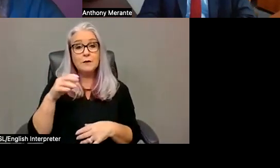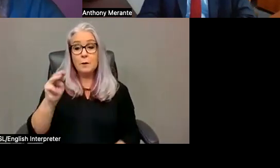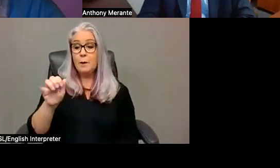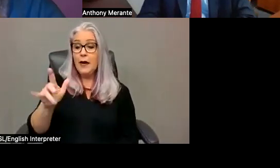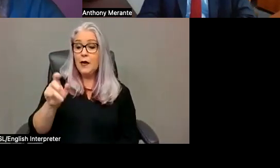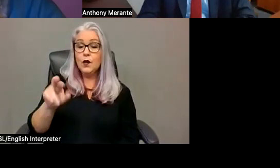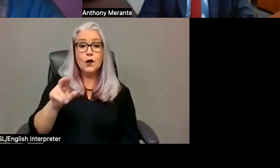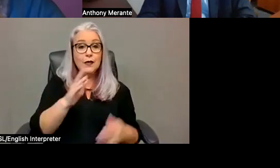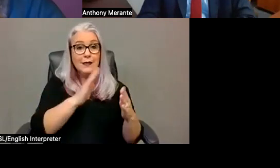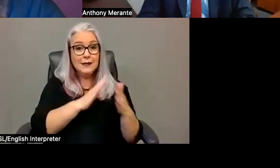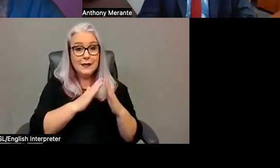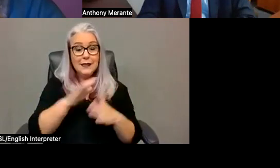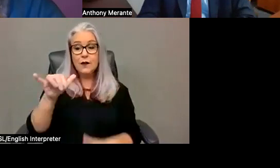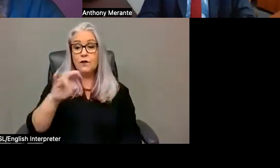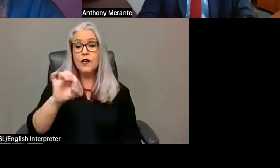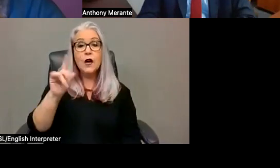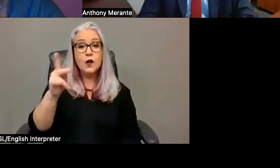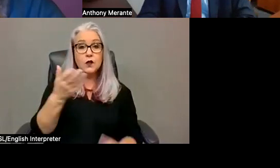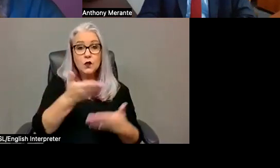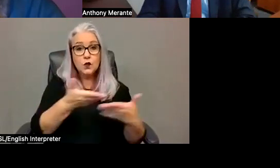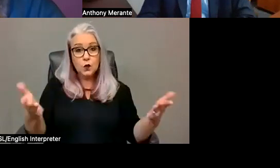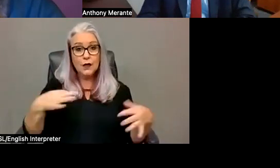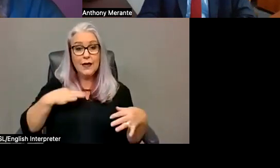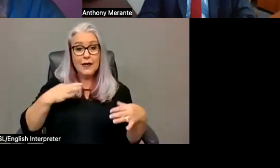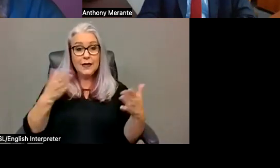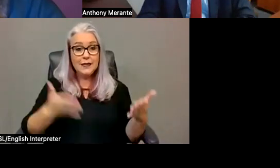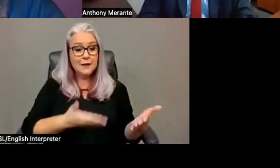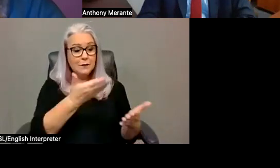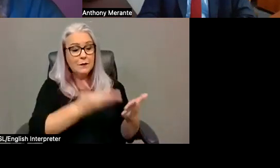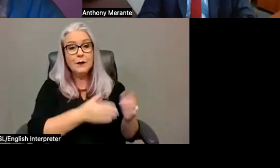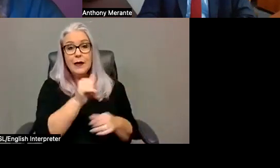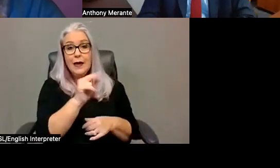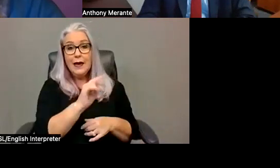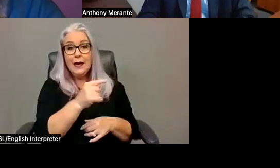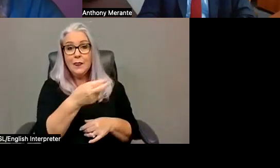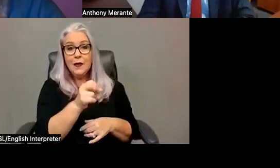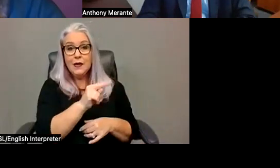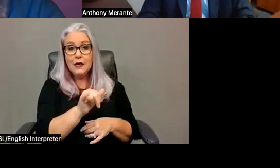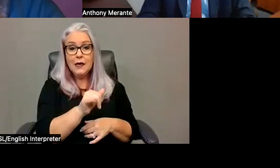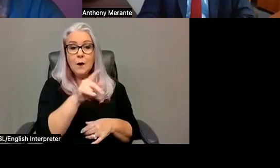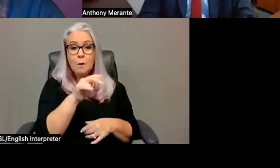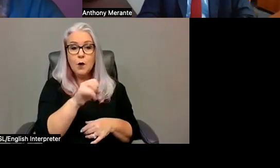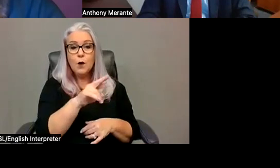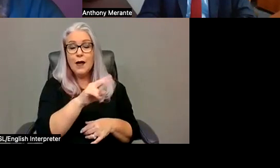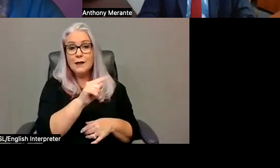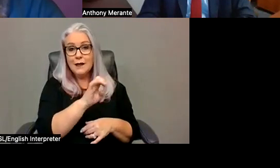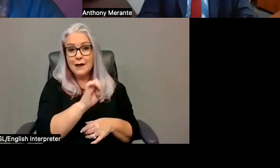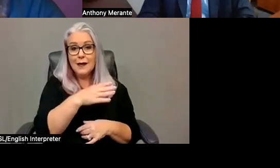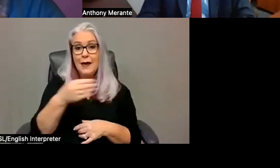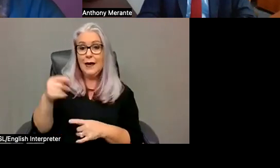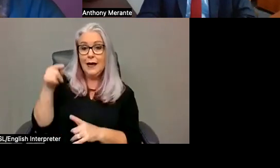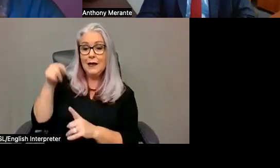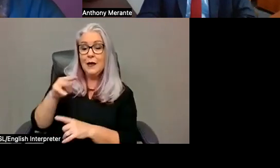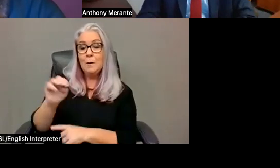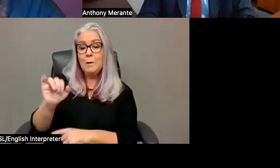In alphabetical order, your candidates are Anthony J. Merante and Mike Spano. So let's begin with